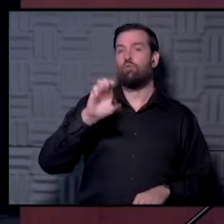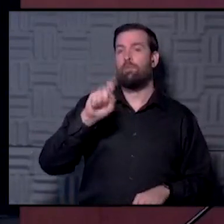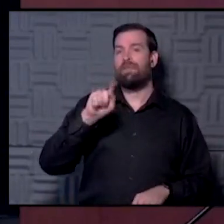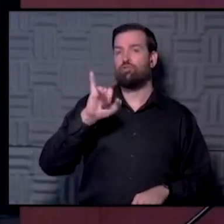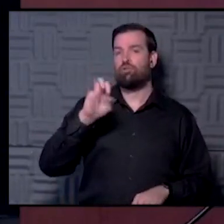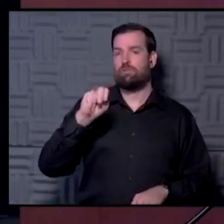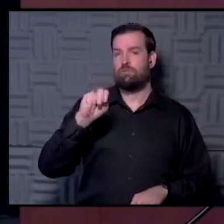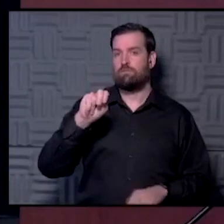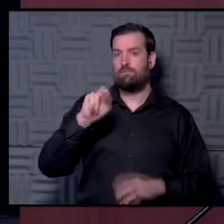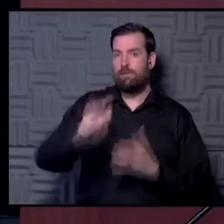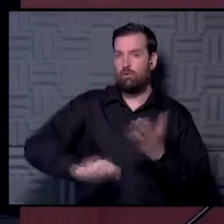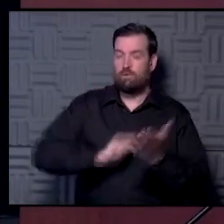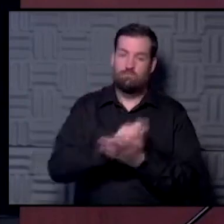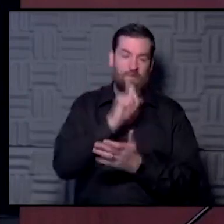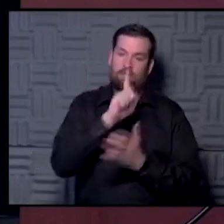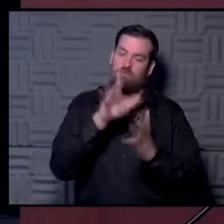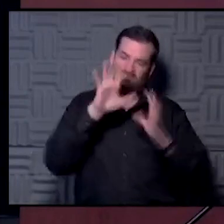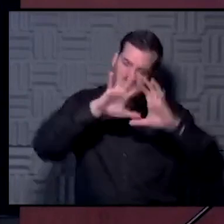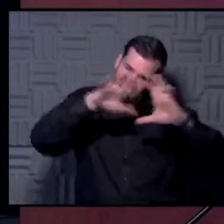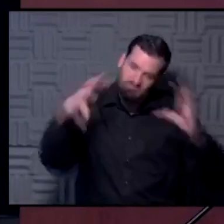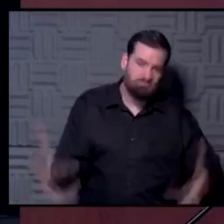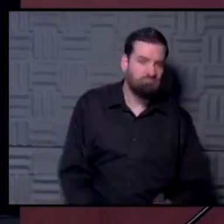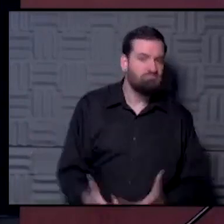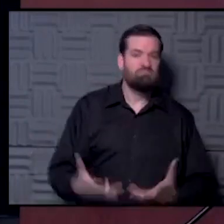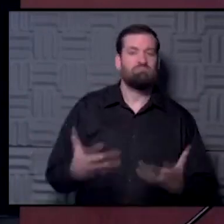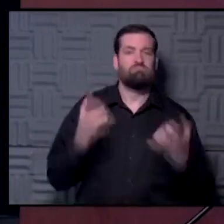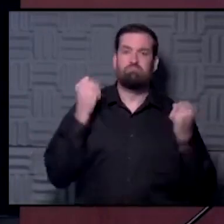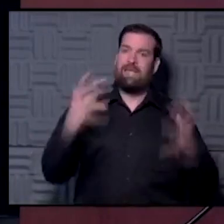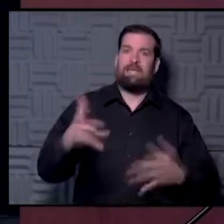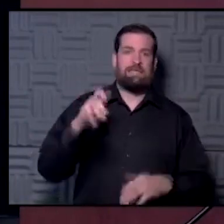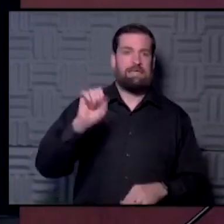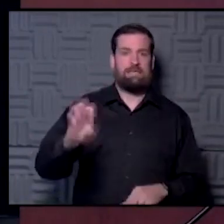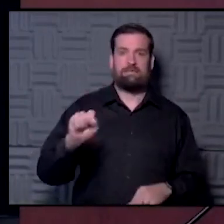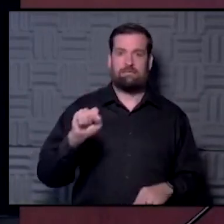cases, really across the globe, where